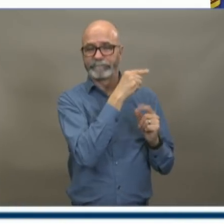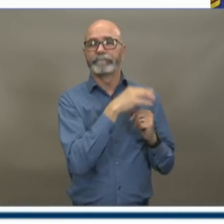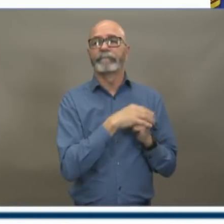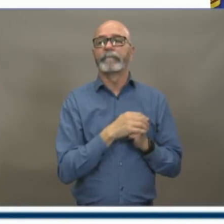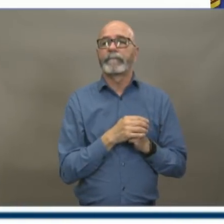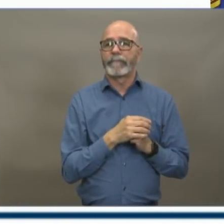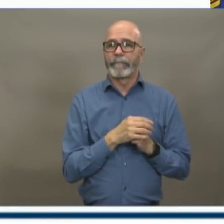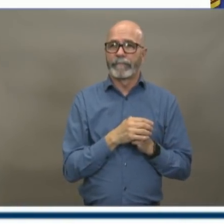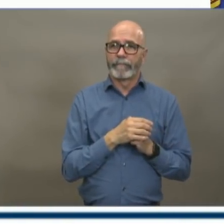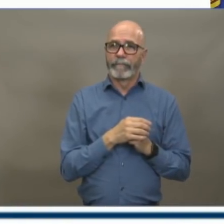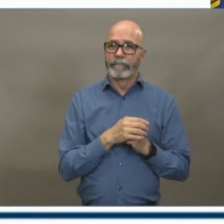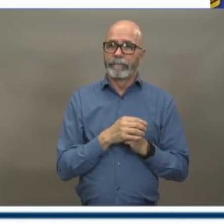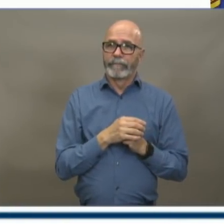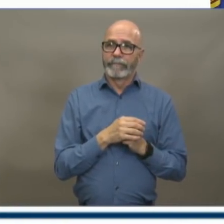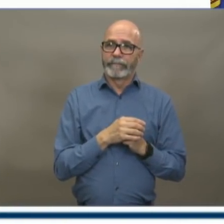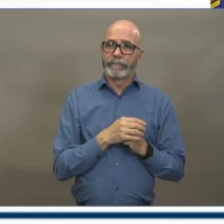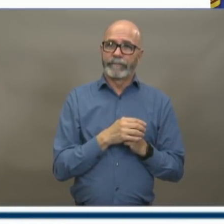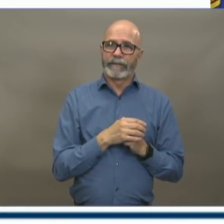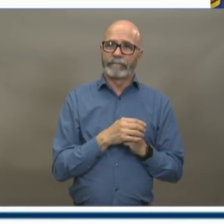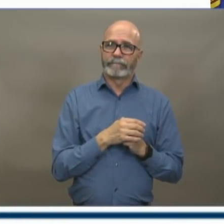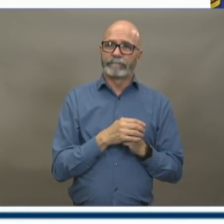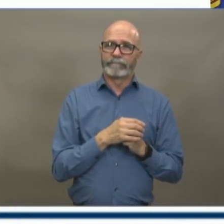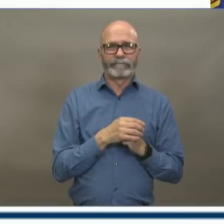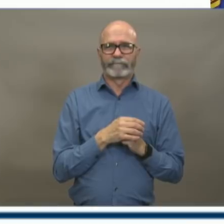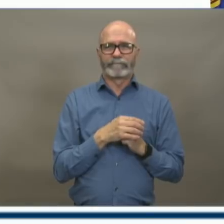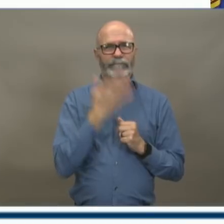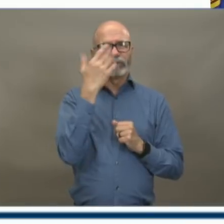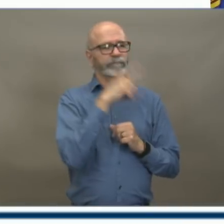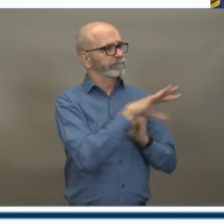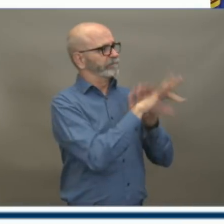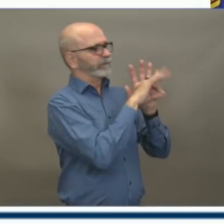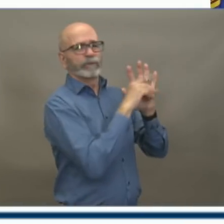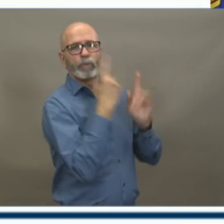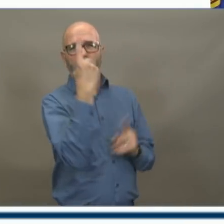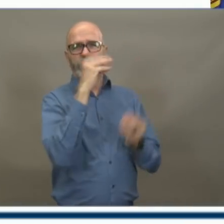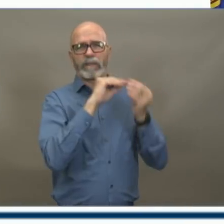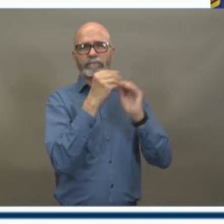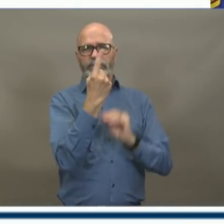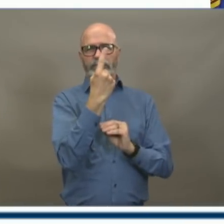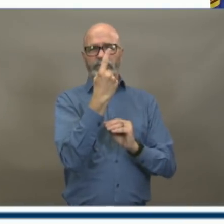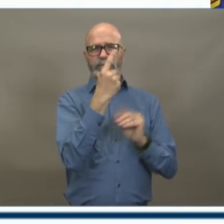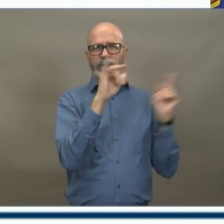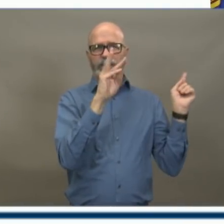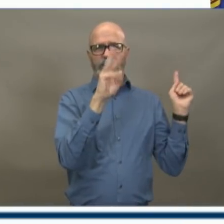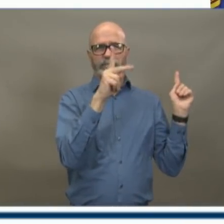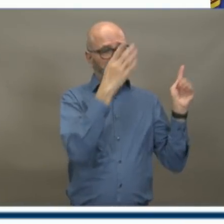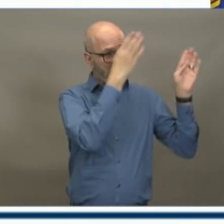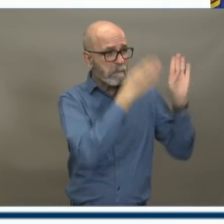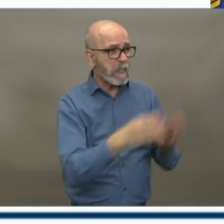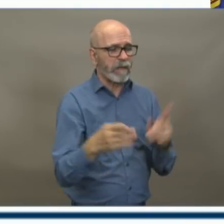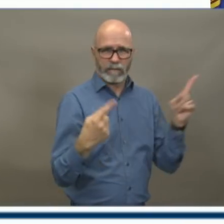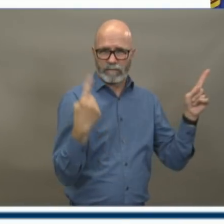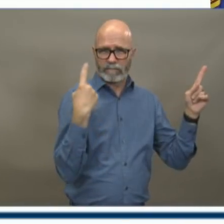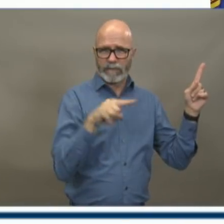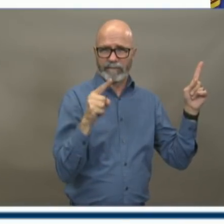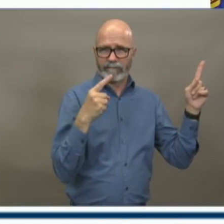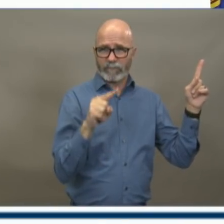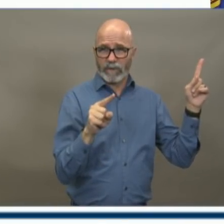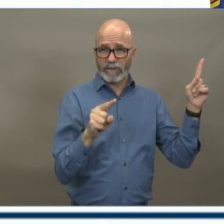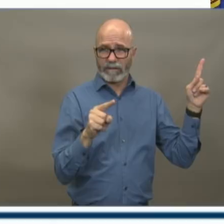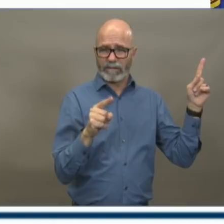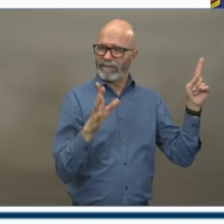only one site being planned for this phase of the vaccination program, or am I misunderstanding that? Is that going to be